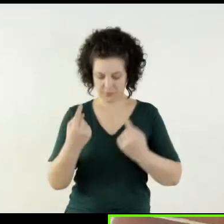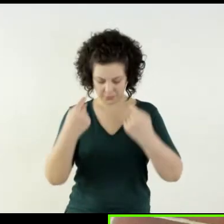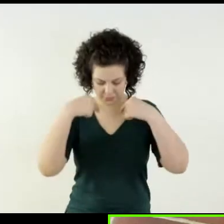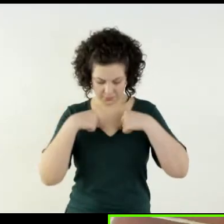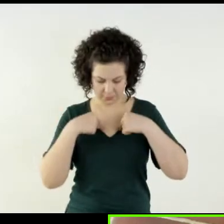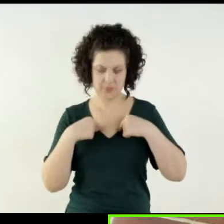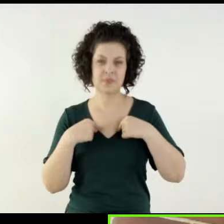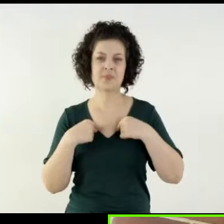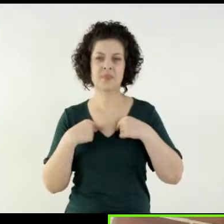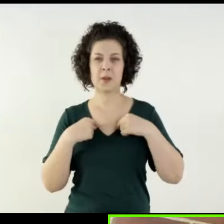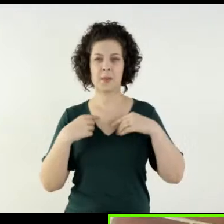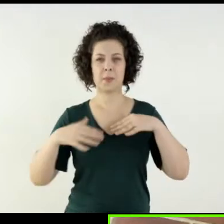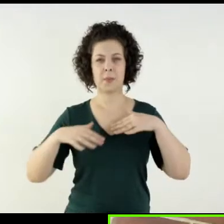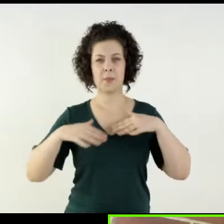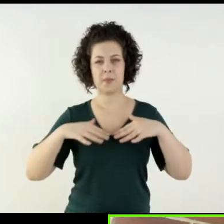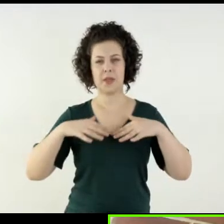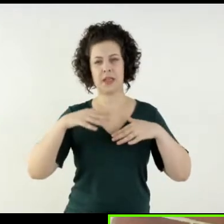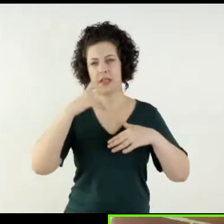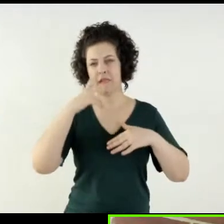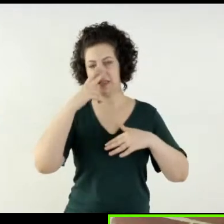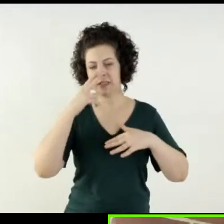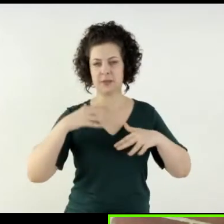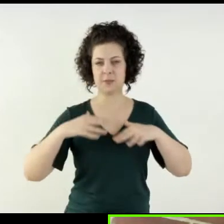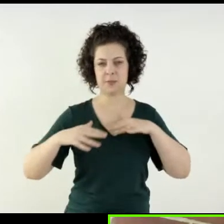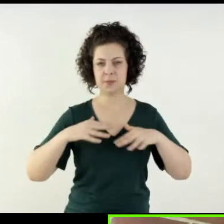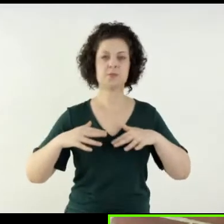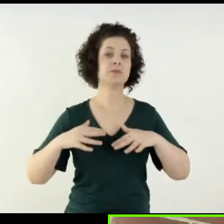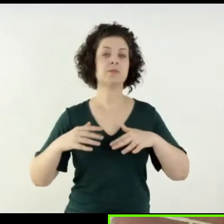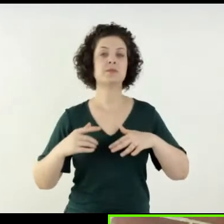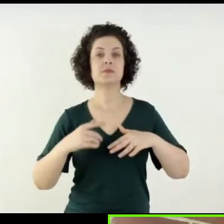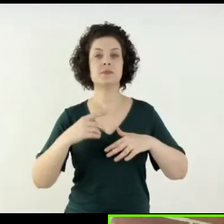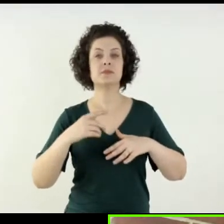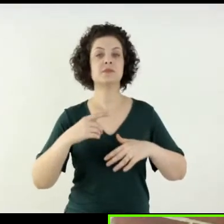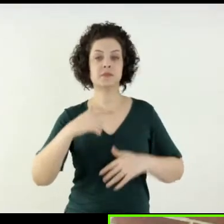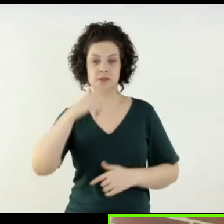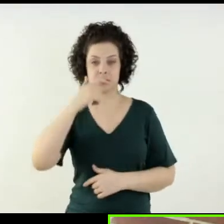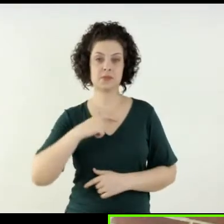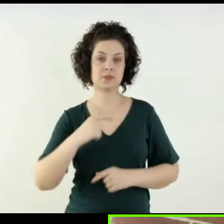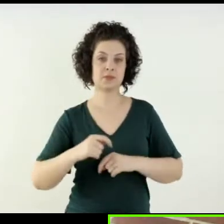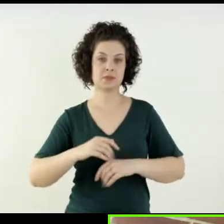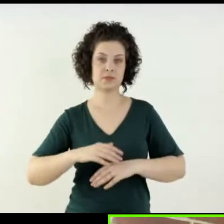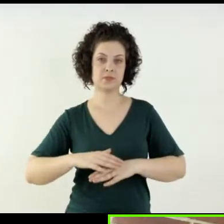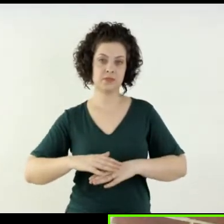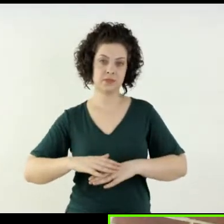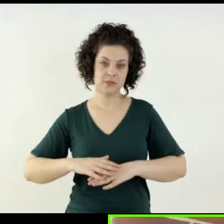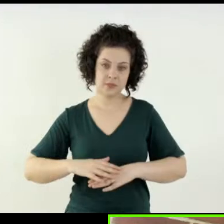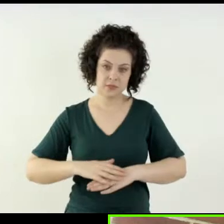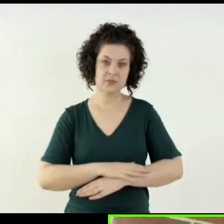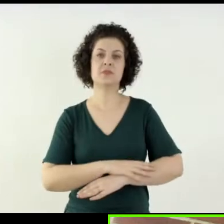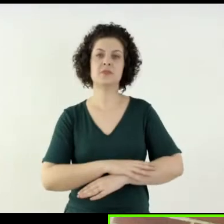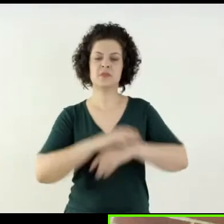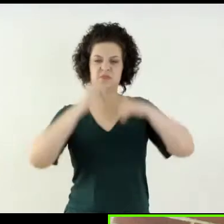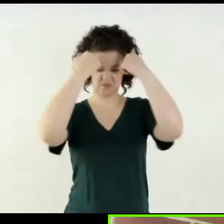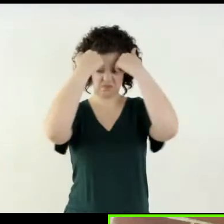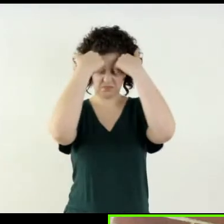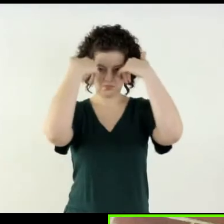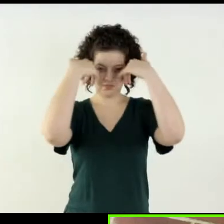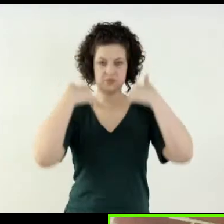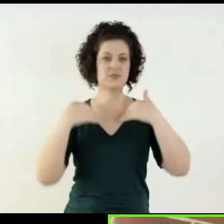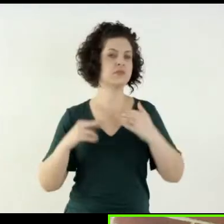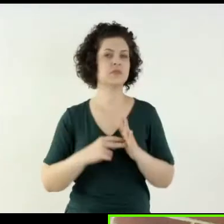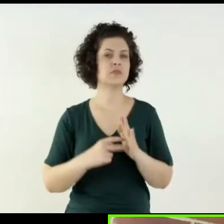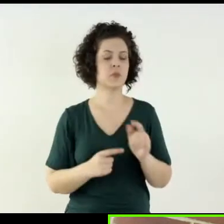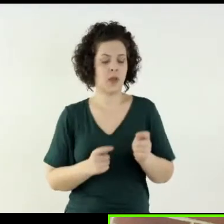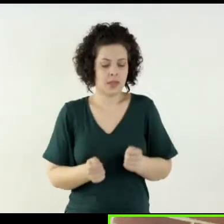skin and her famous concept of sweaty, her famous idea of sweaty concepts, what it means to negotiate our world